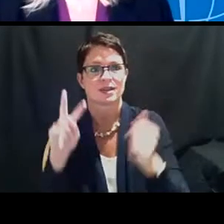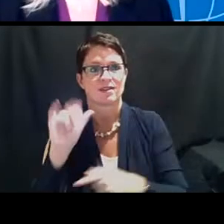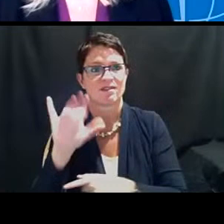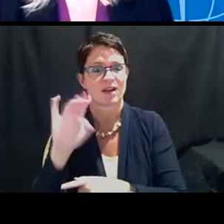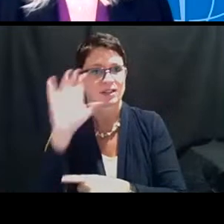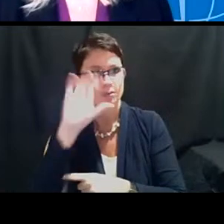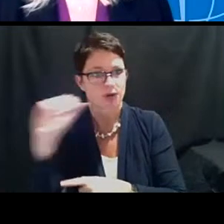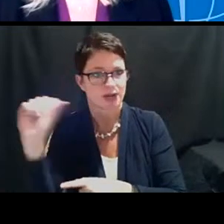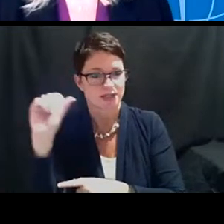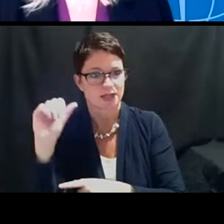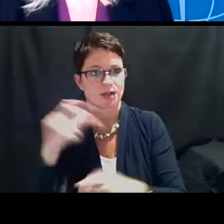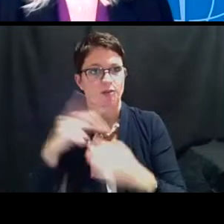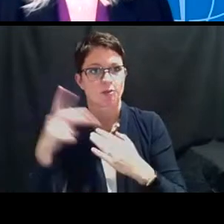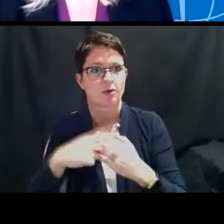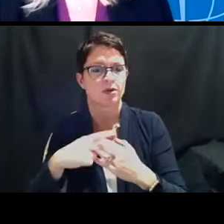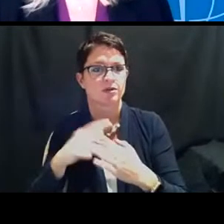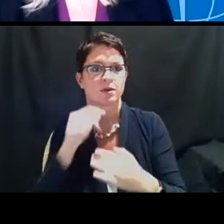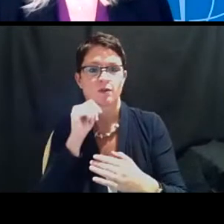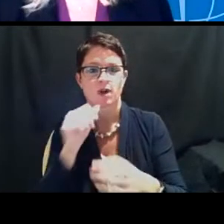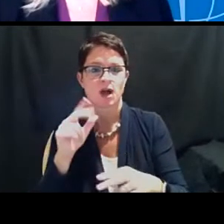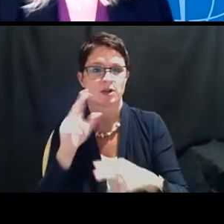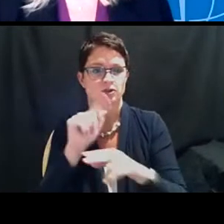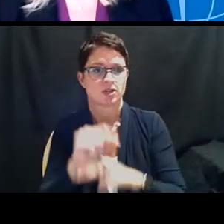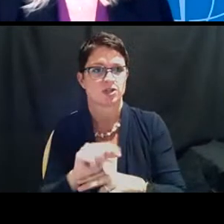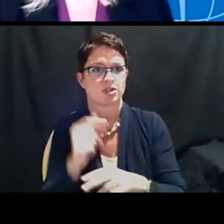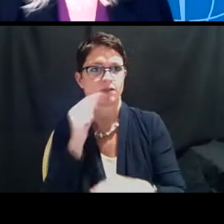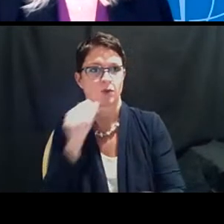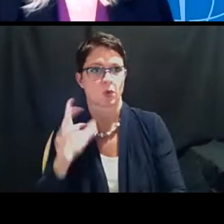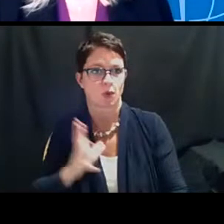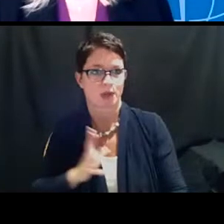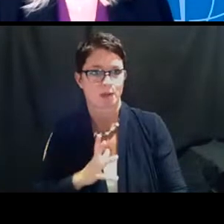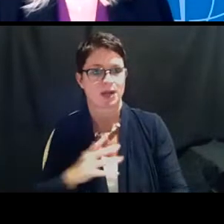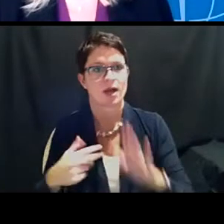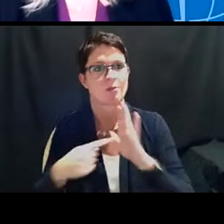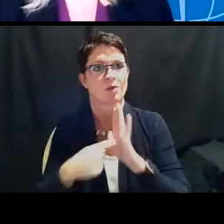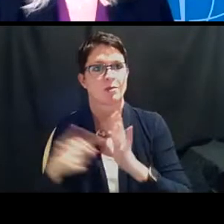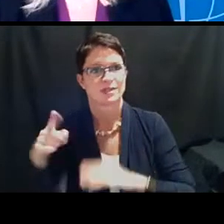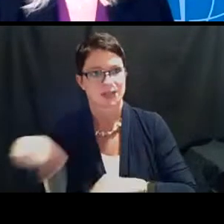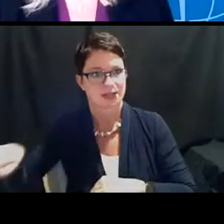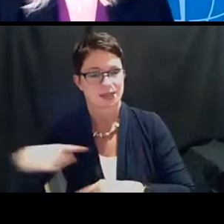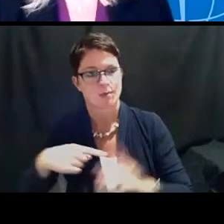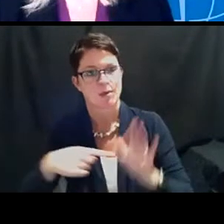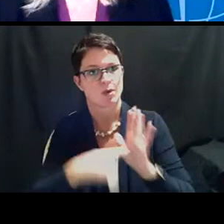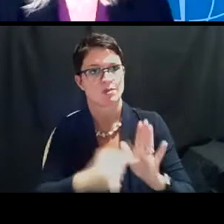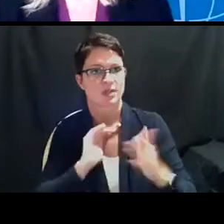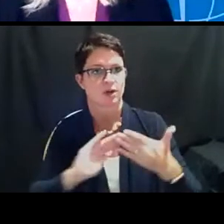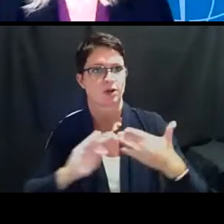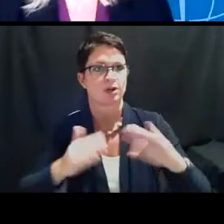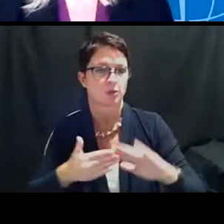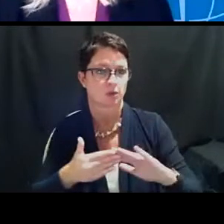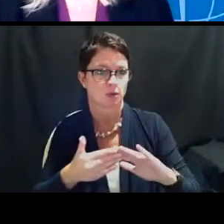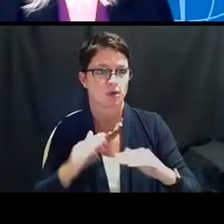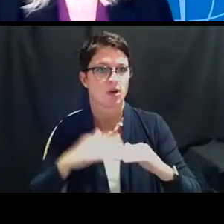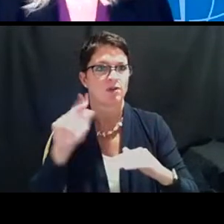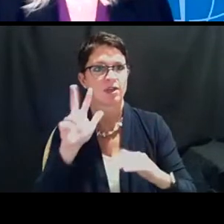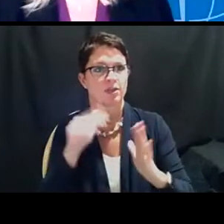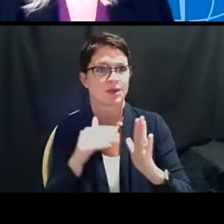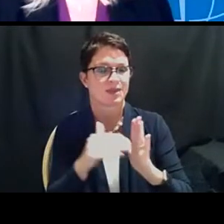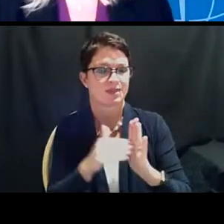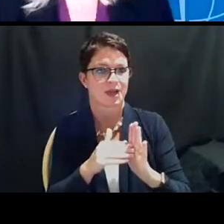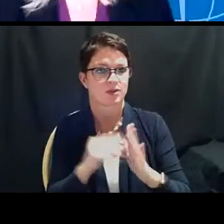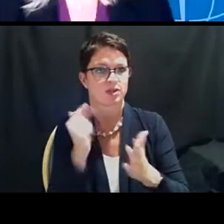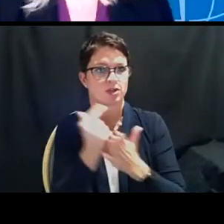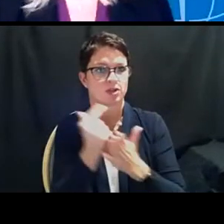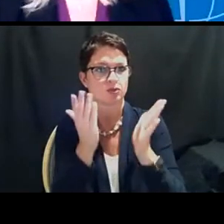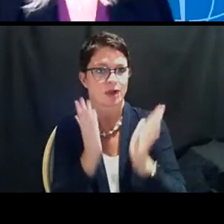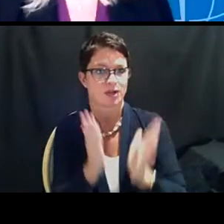at Non-Traditional Employment for Women, and I'm testifying on their behalf as well as on behalf of our community of over 3,000